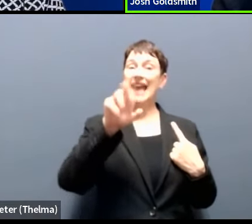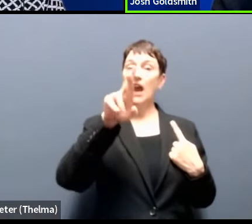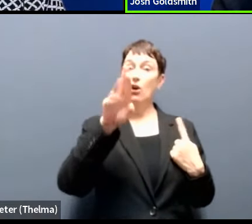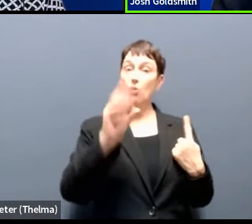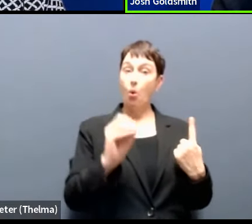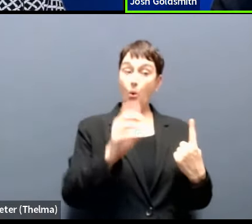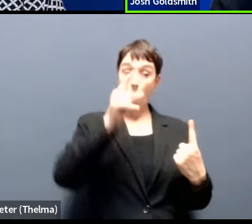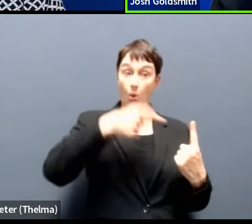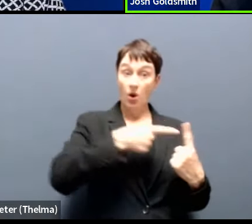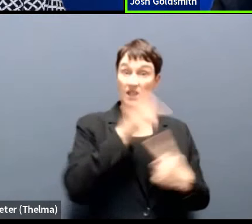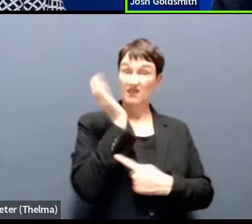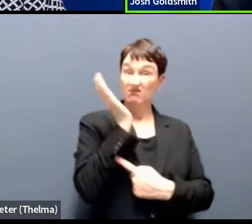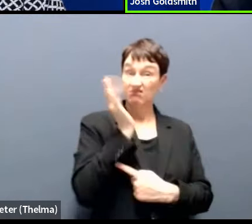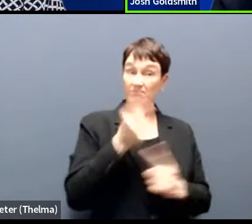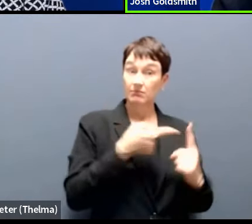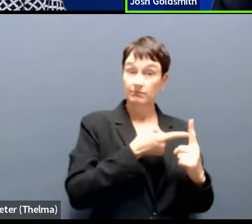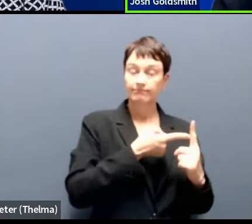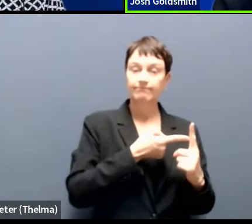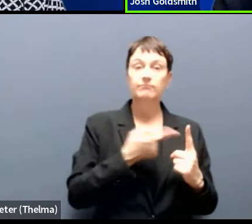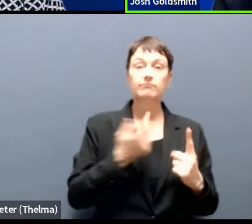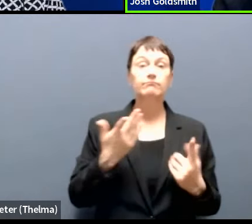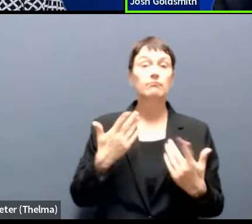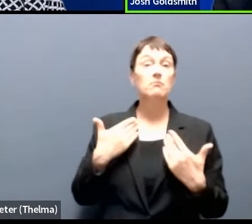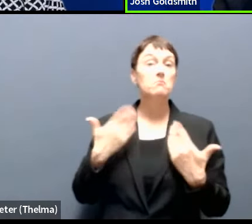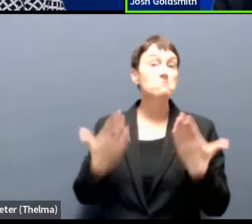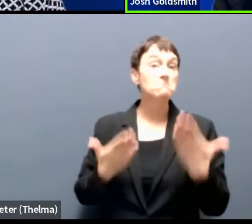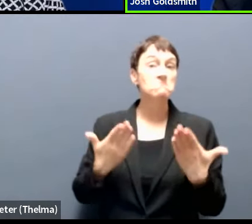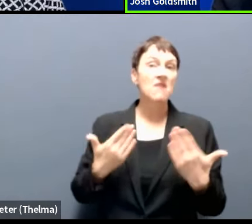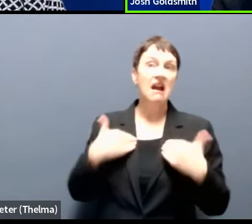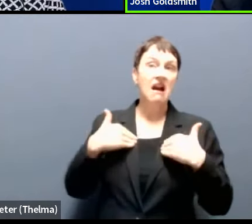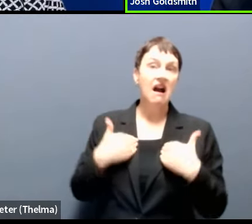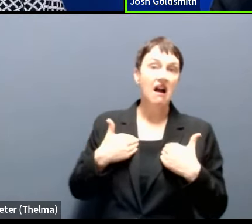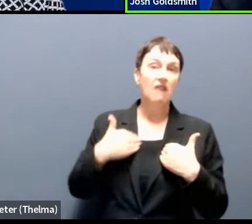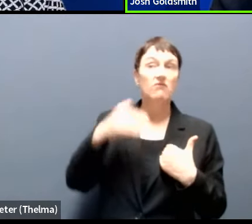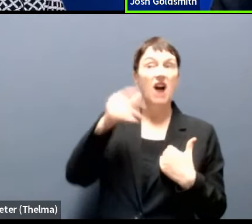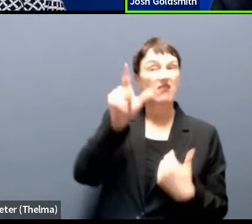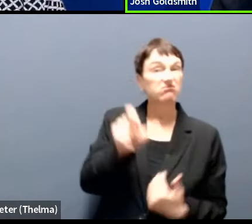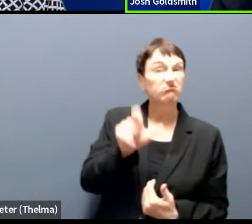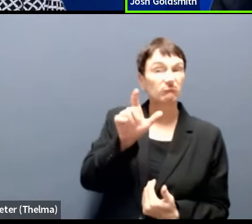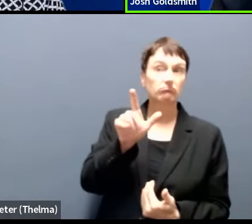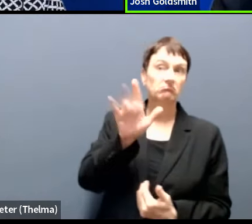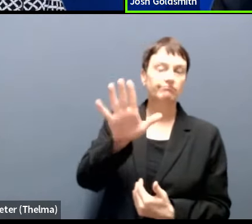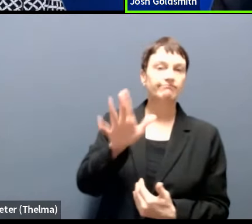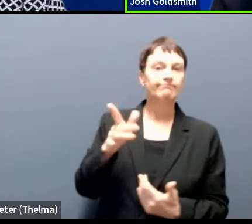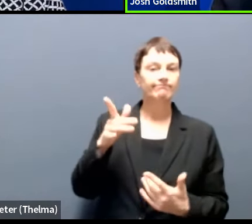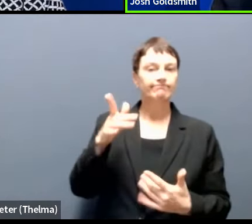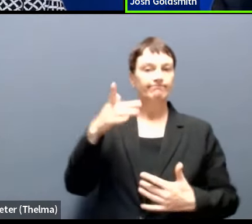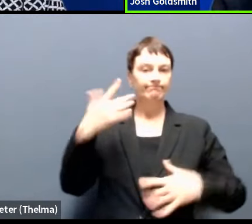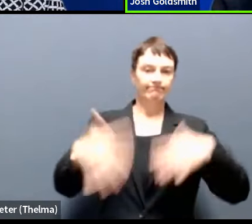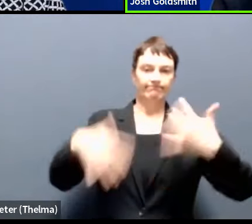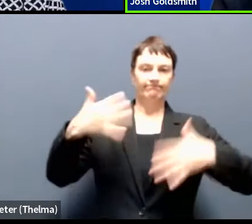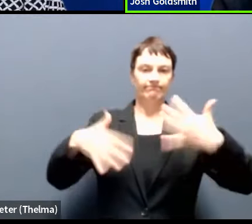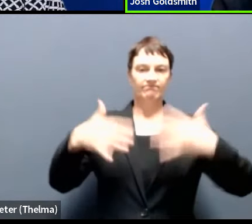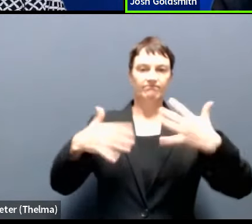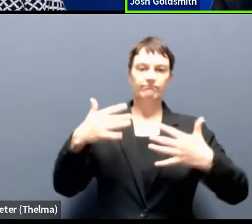who are suffering from vicarious trauma. Her presentation is about vicarious trauma.